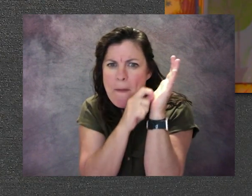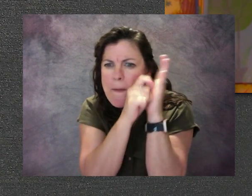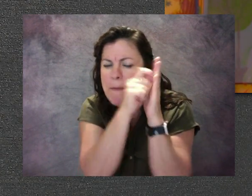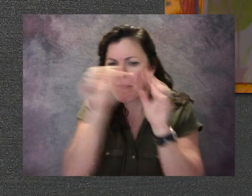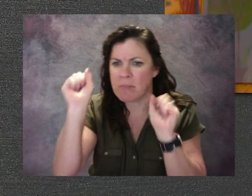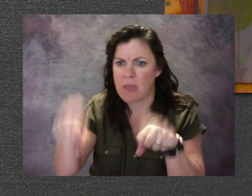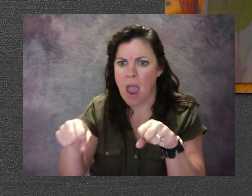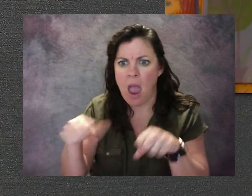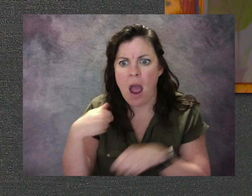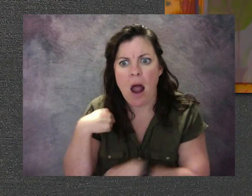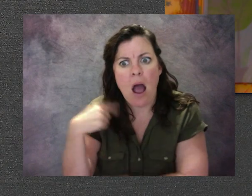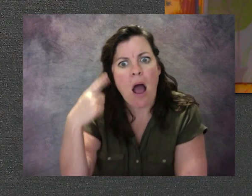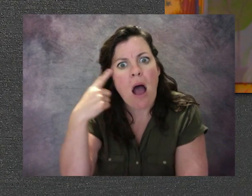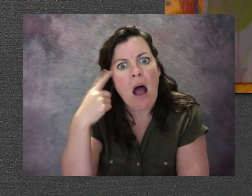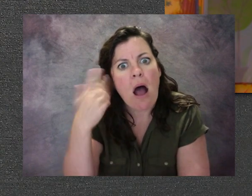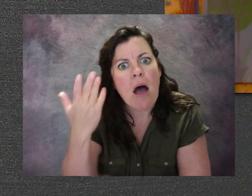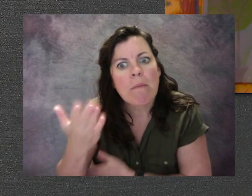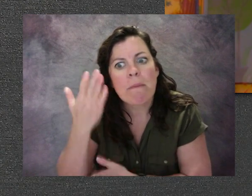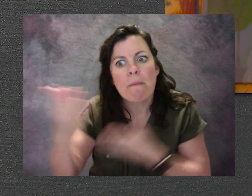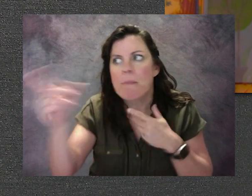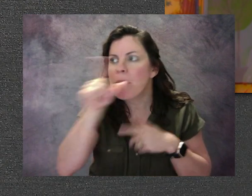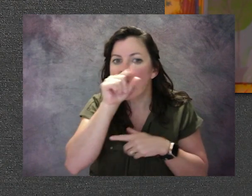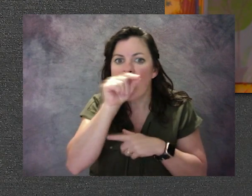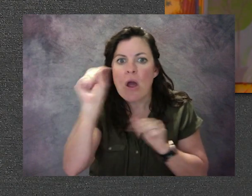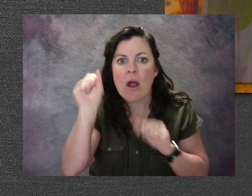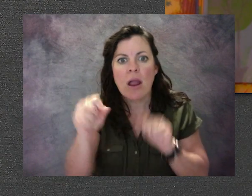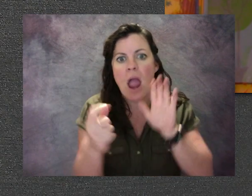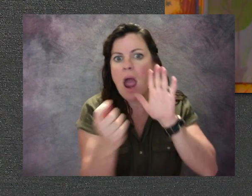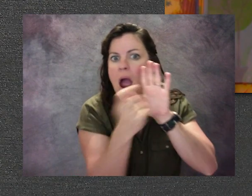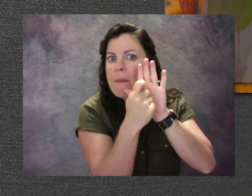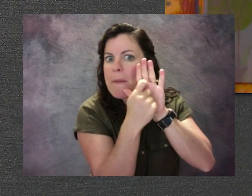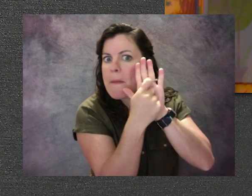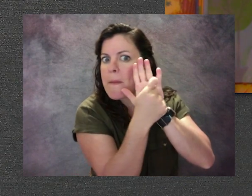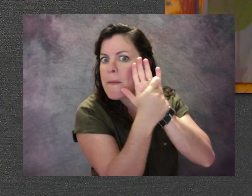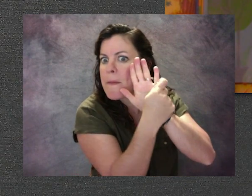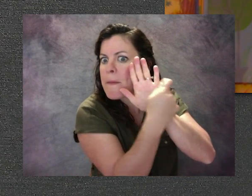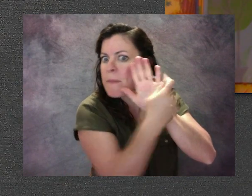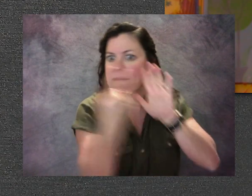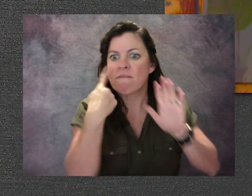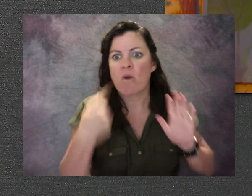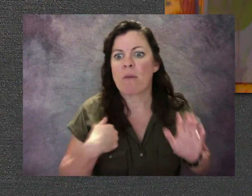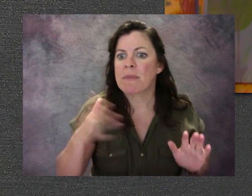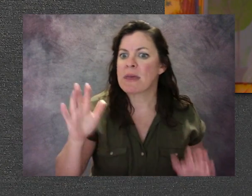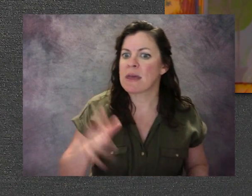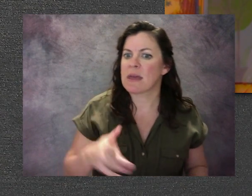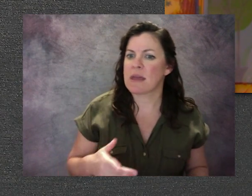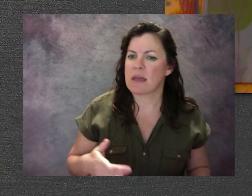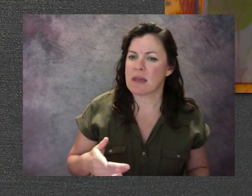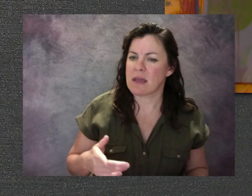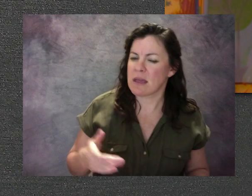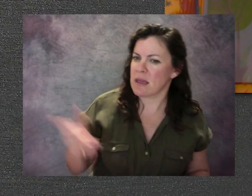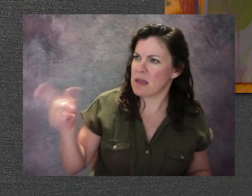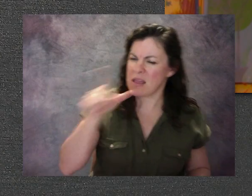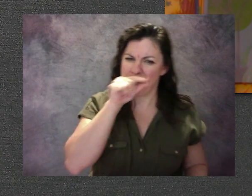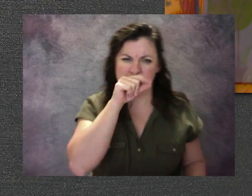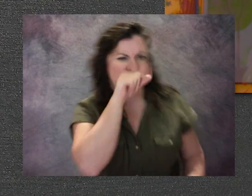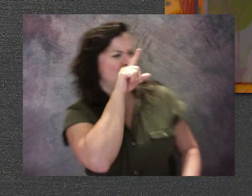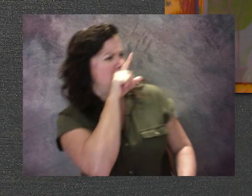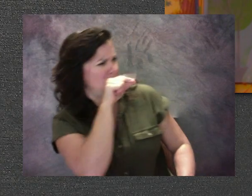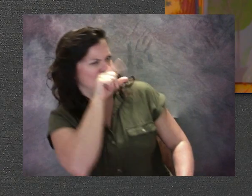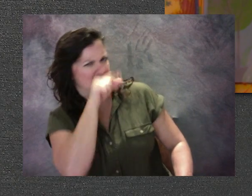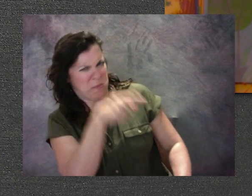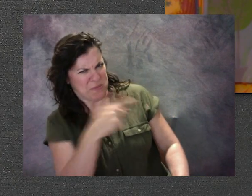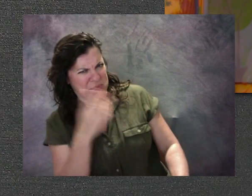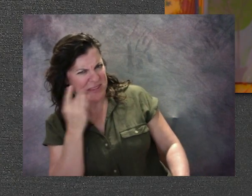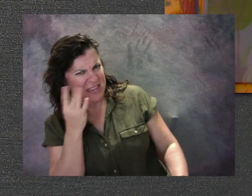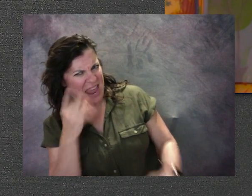bars of my prison?" You answered me with a song, "A cat in the cage, what a funny sight." But would I